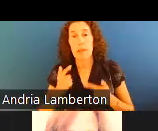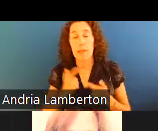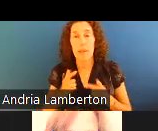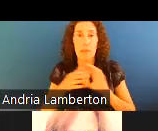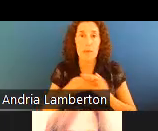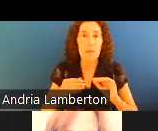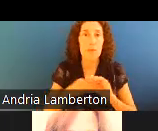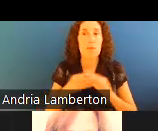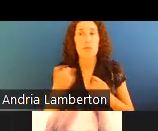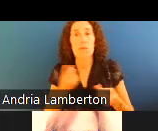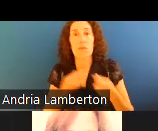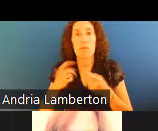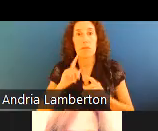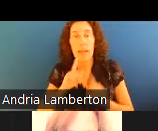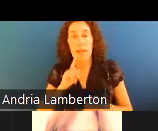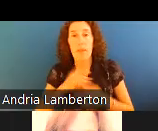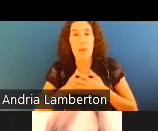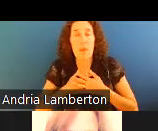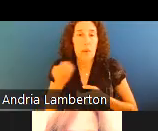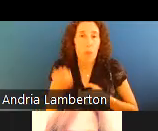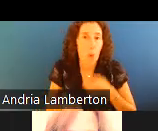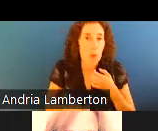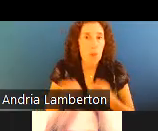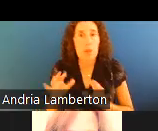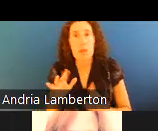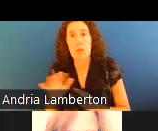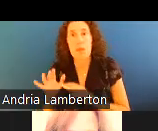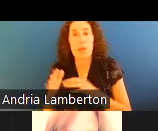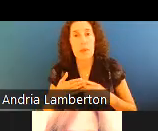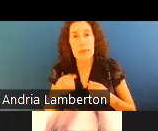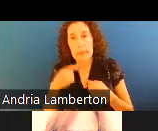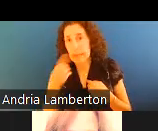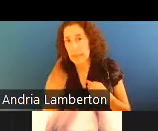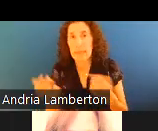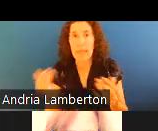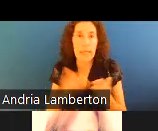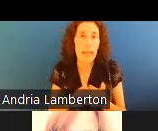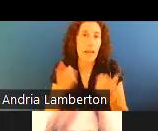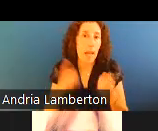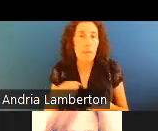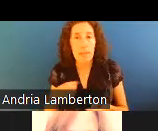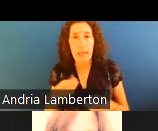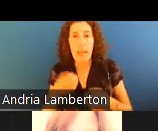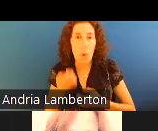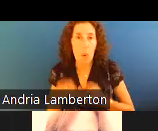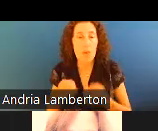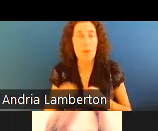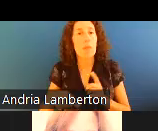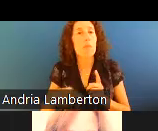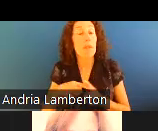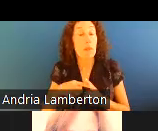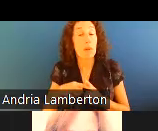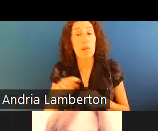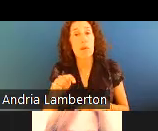that process. It also gives them certainty about what the outcome is going to be. Of course, there are also very many cons.